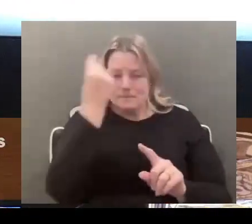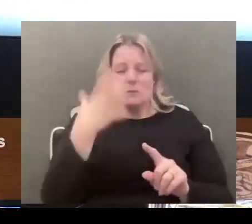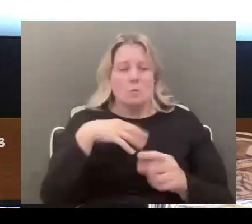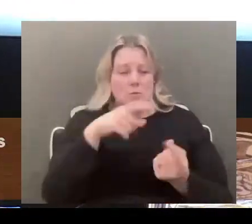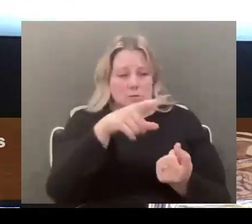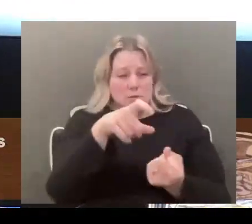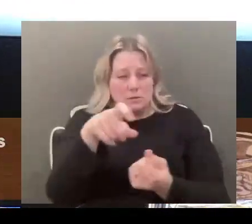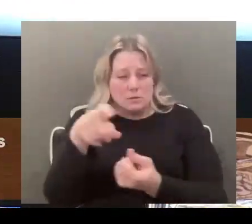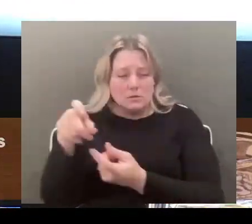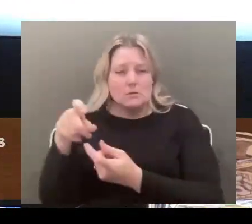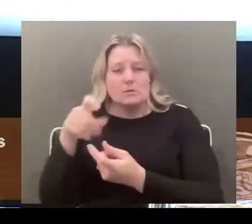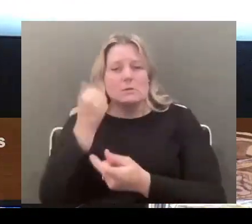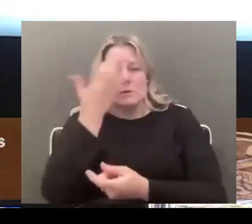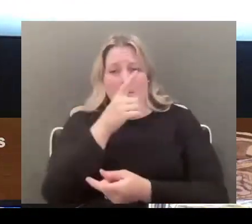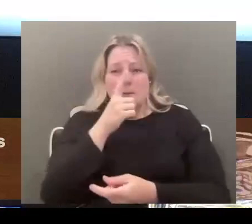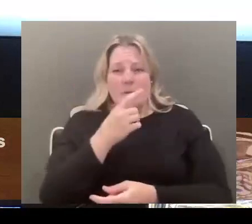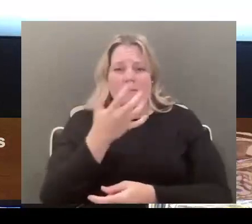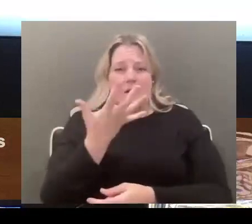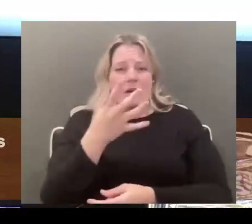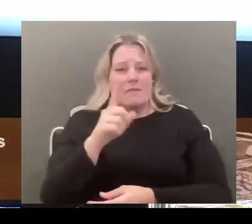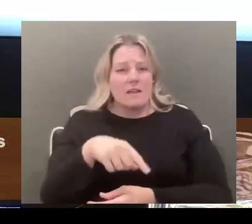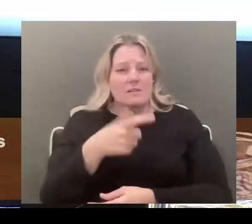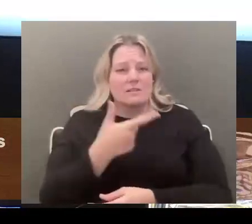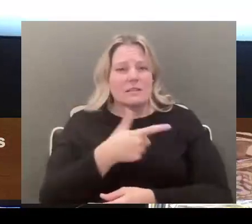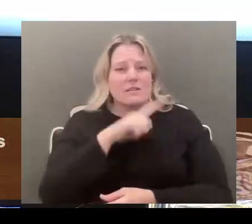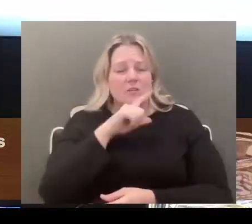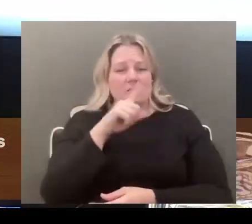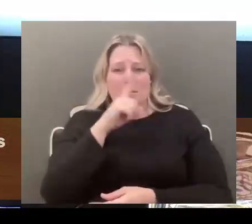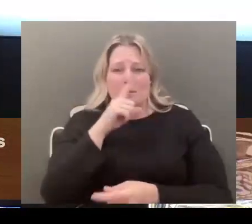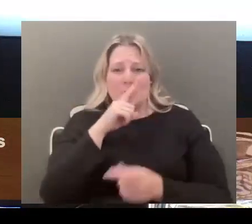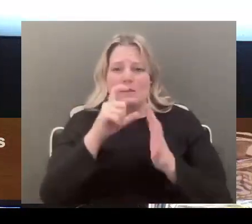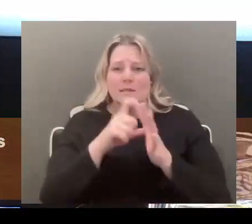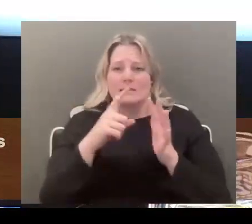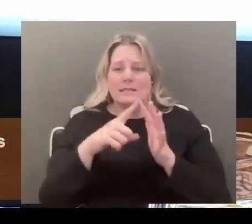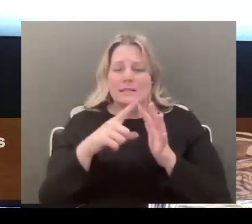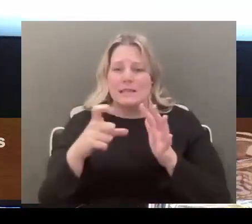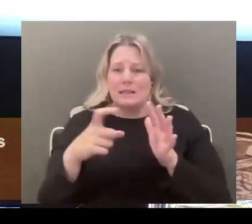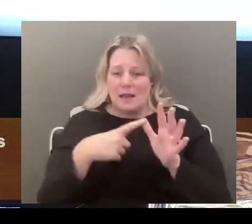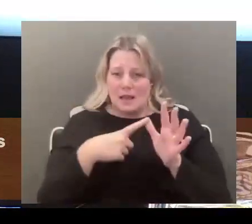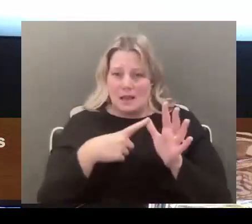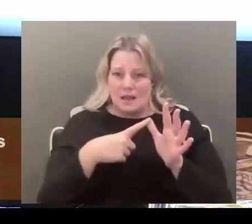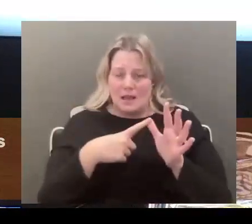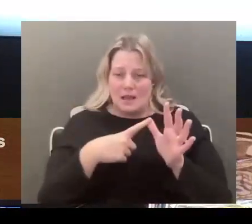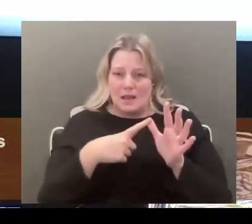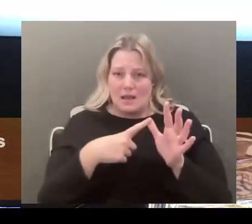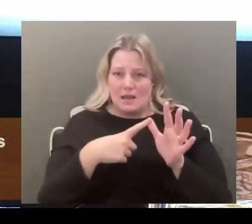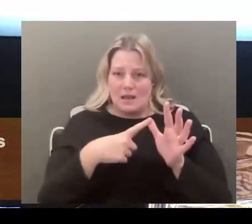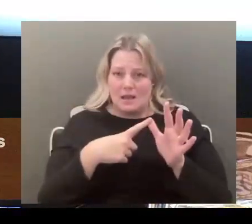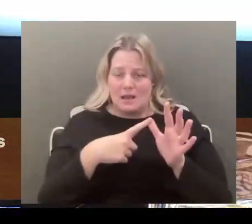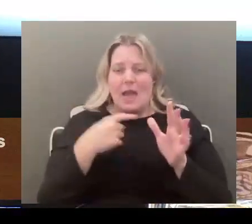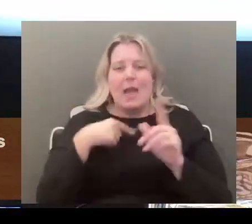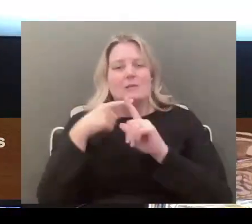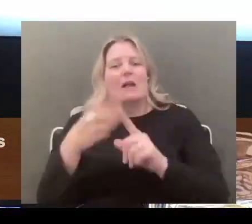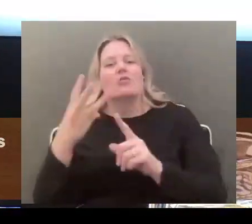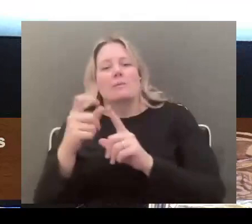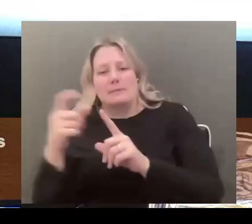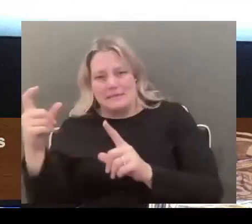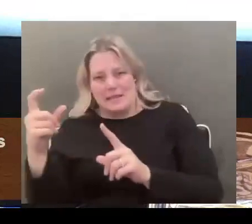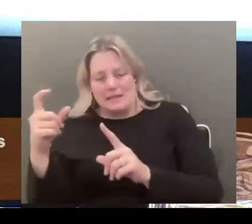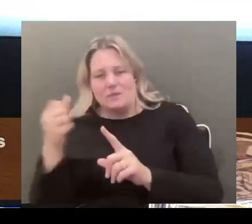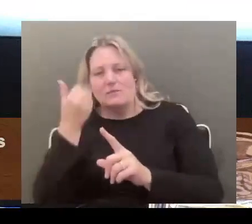We have, what, 5,700-odd people in DECA. We've got a target of 3%, and I think we're around